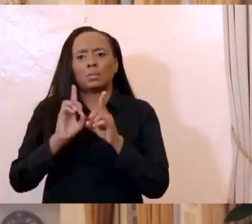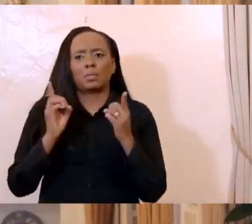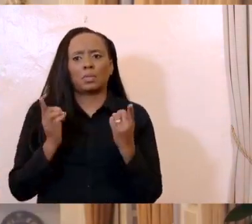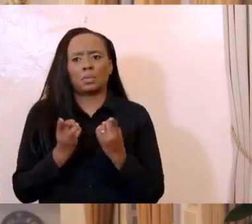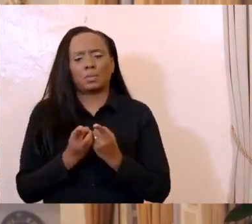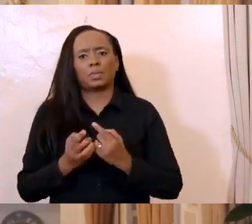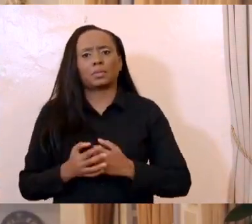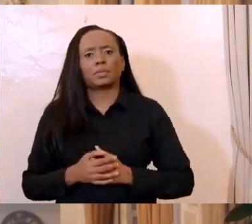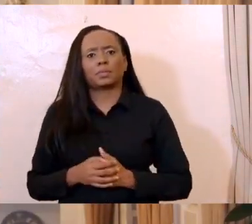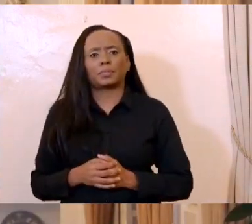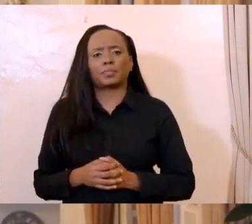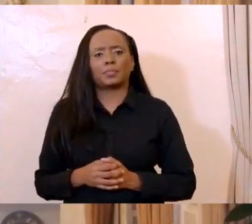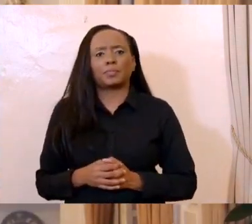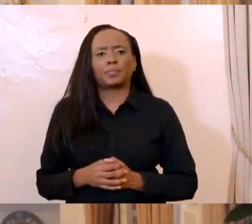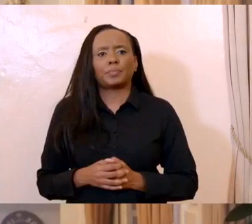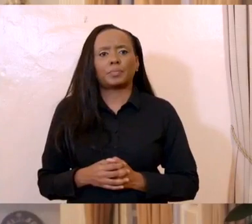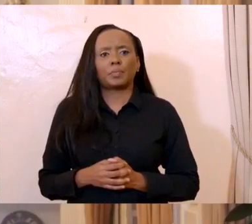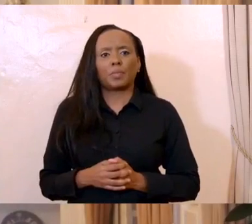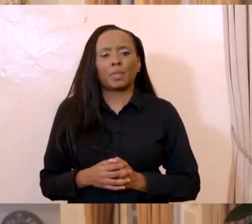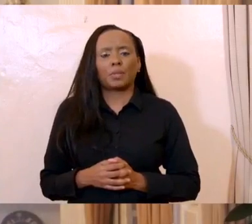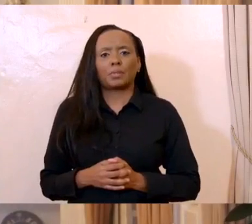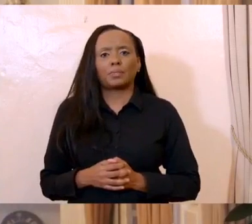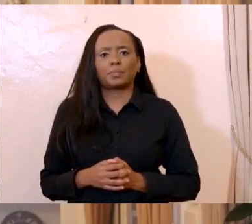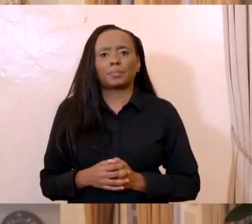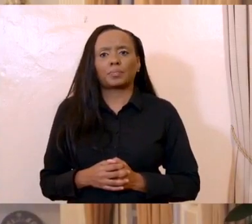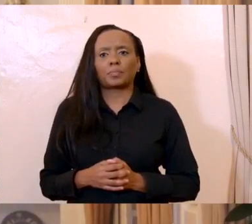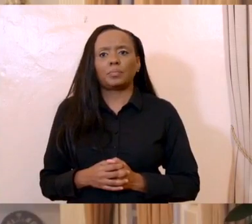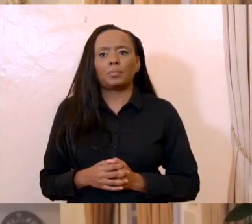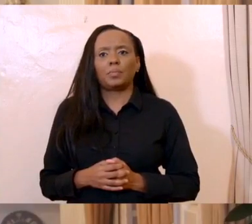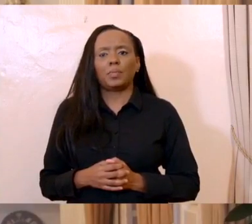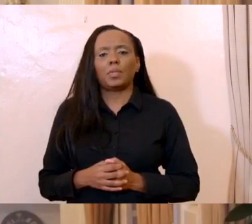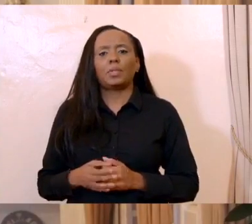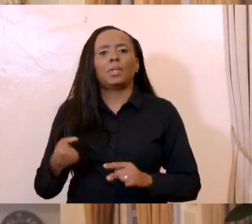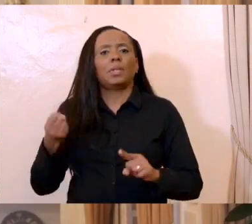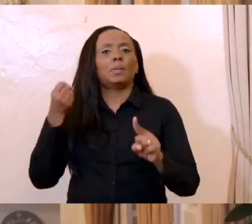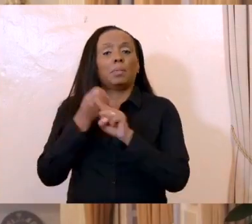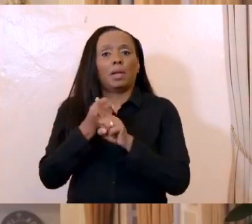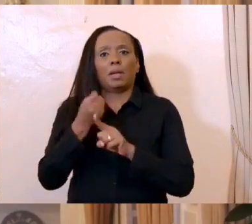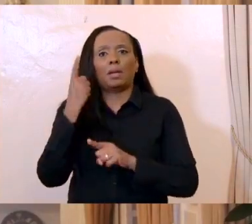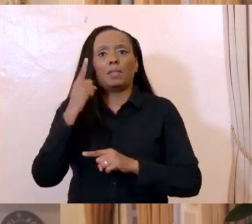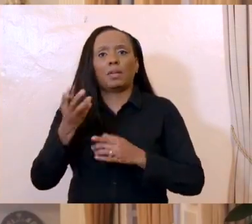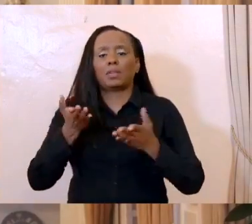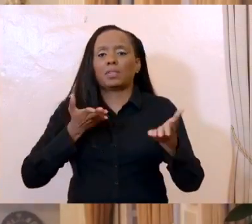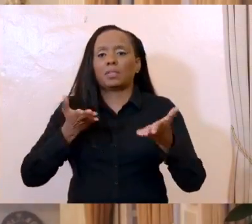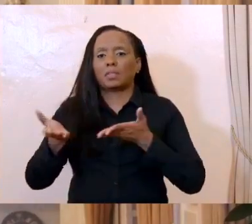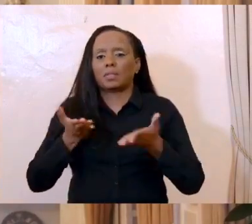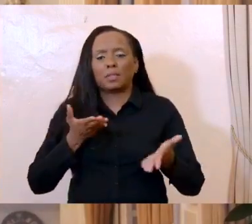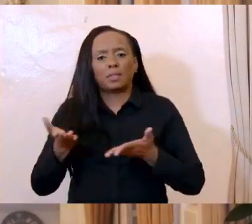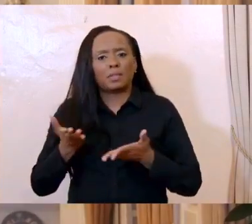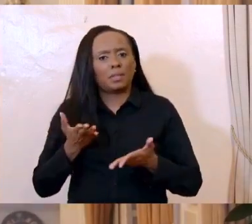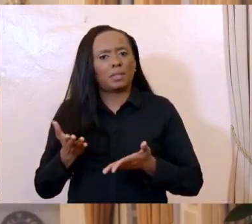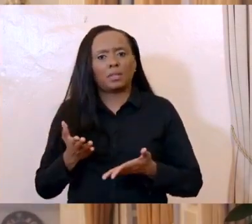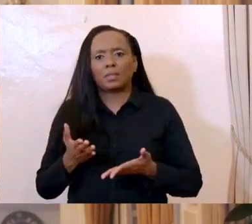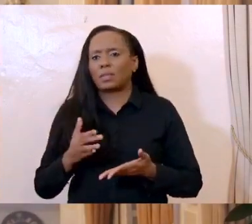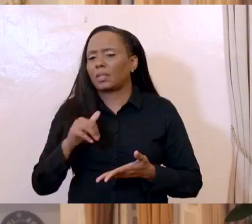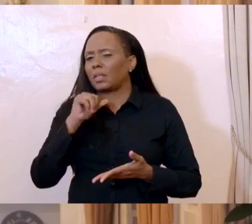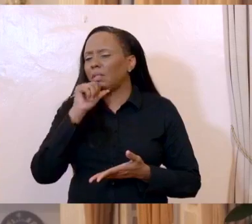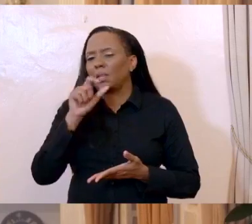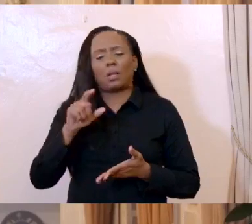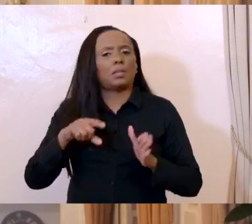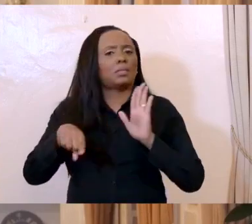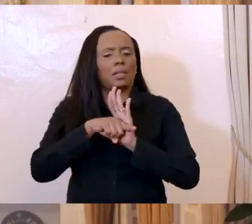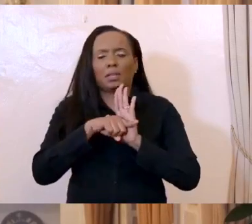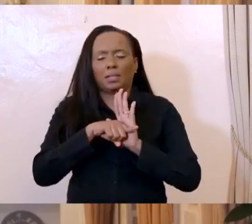sense, the impact on the delivery of services in those departments have not been